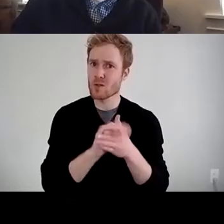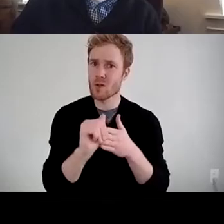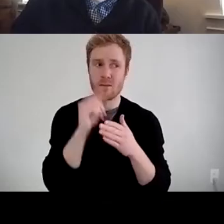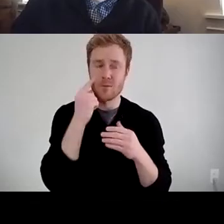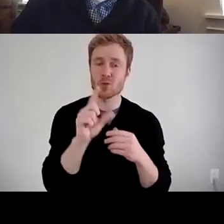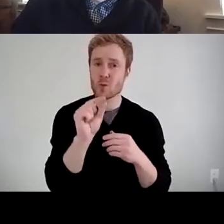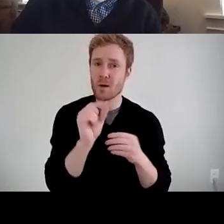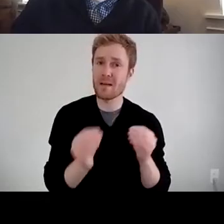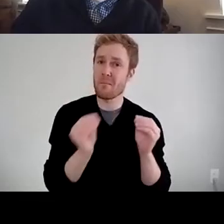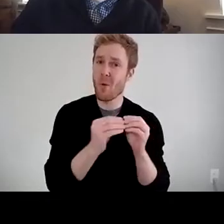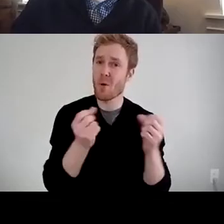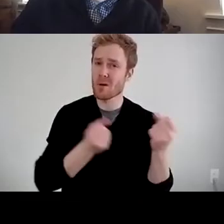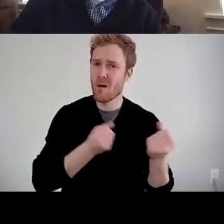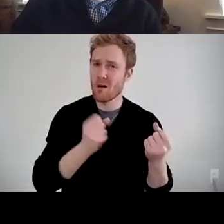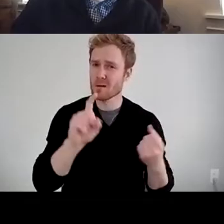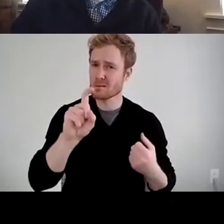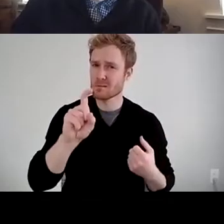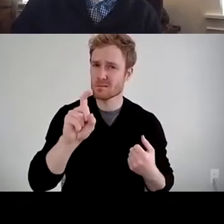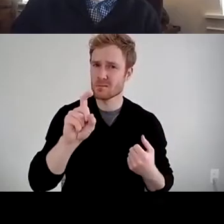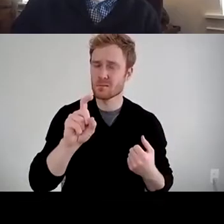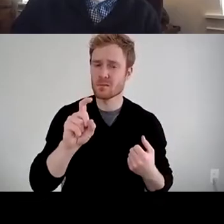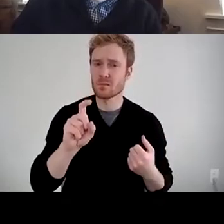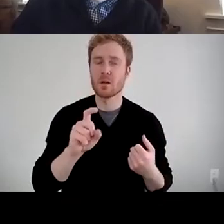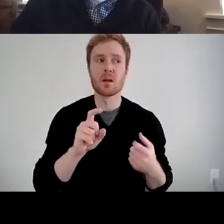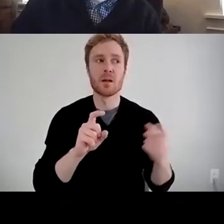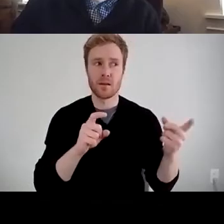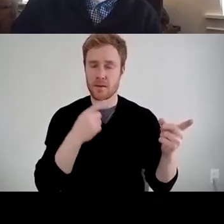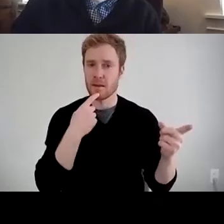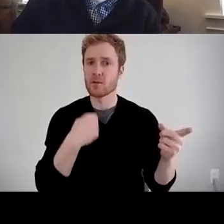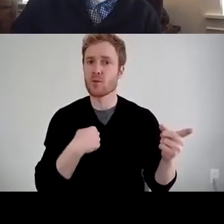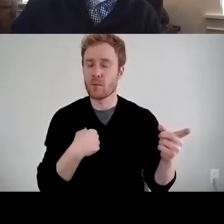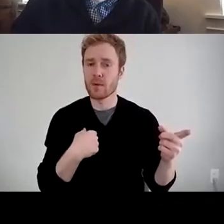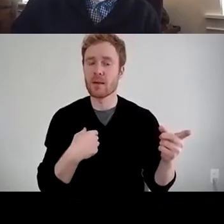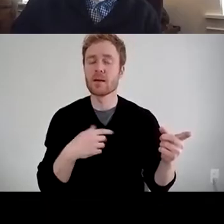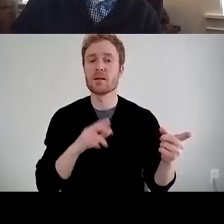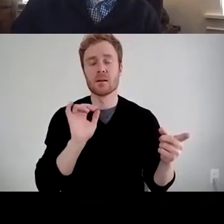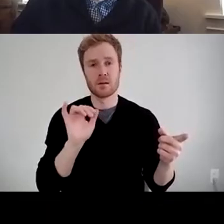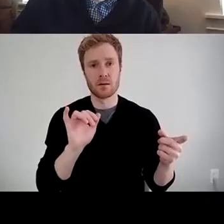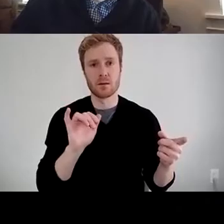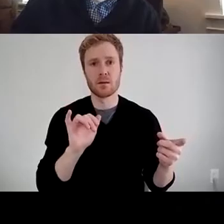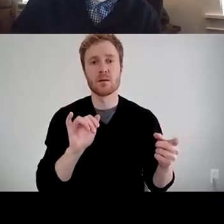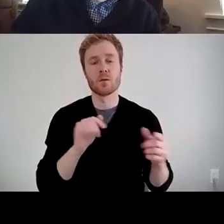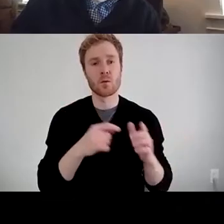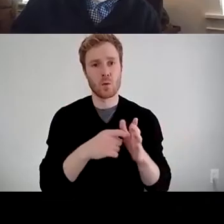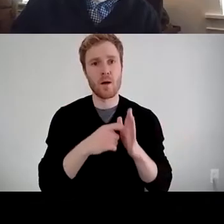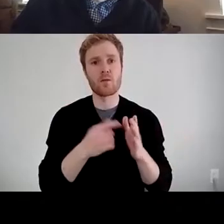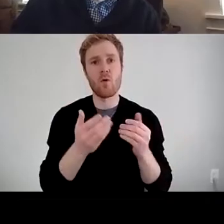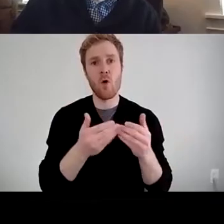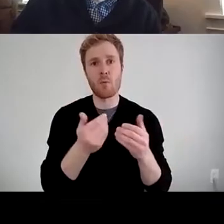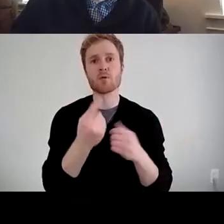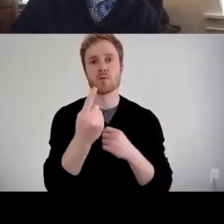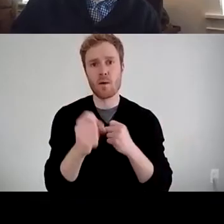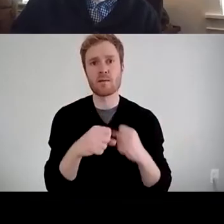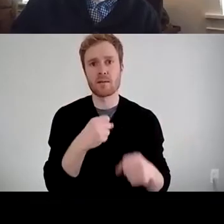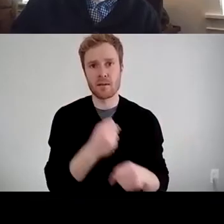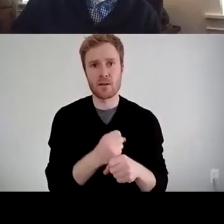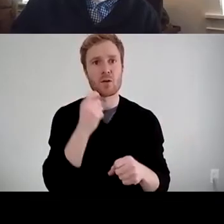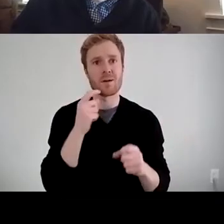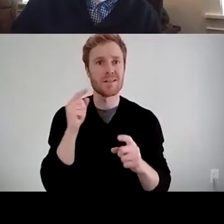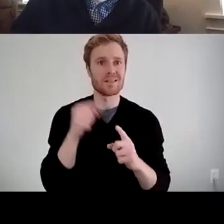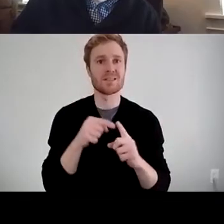And that they had been, you know, had been taken, they've been stalled in their kind of fit out. And so